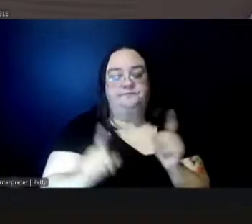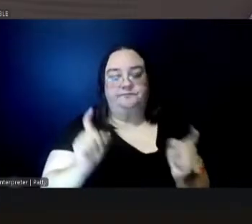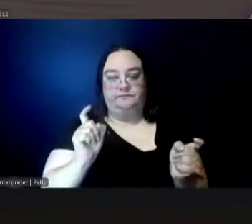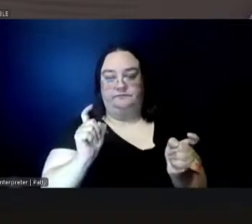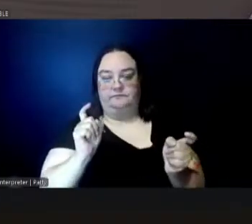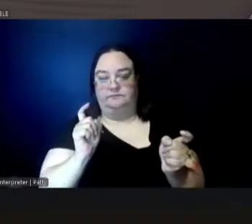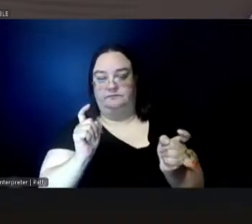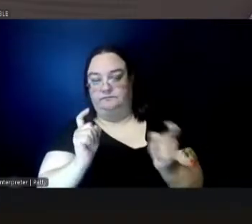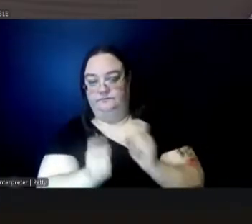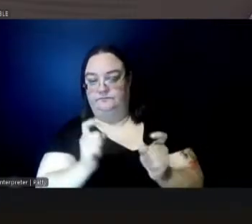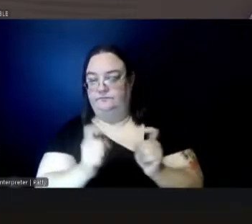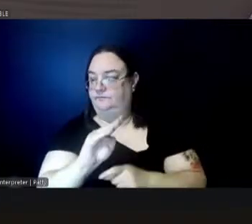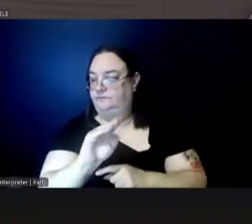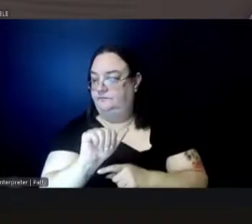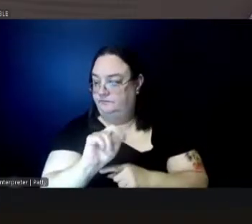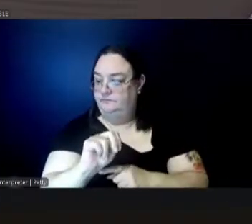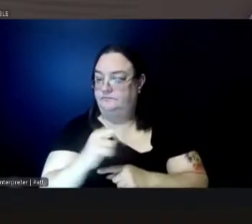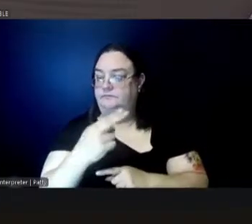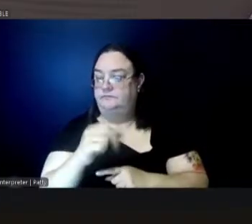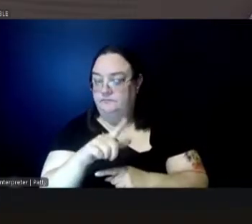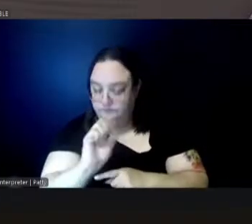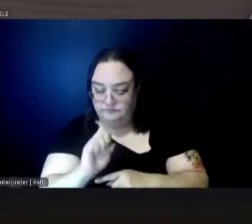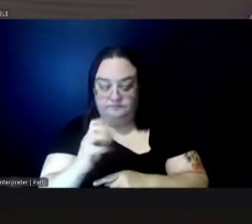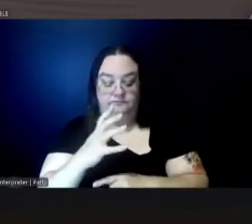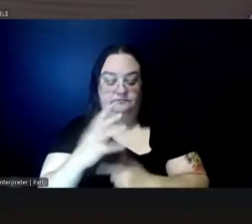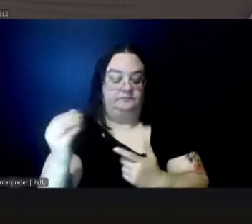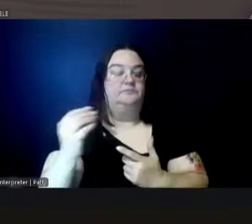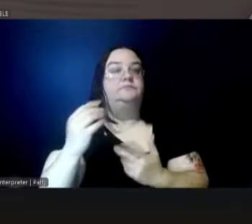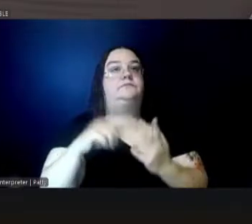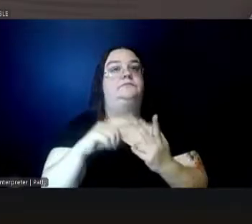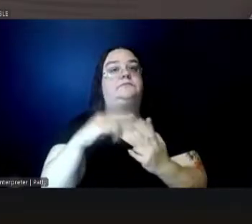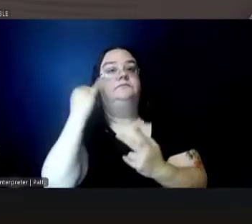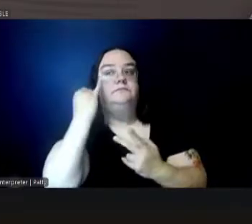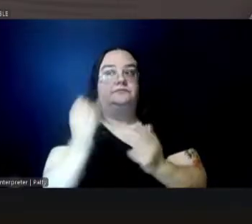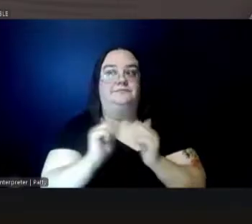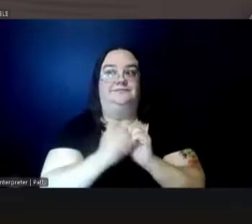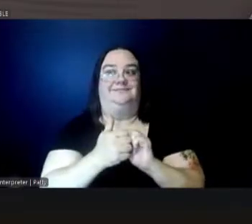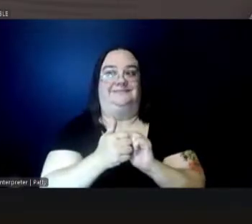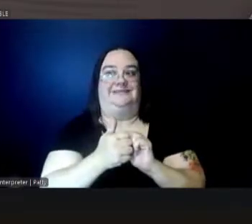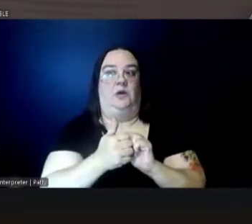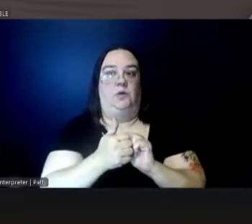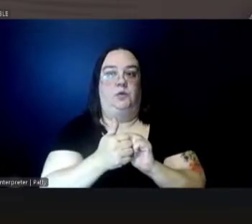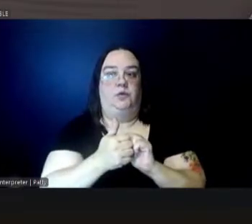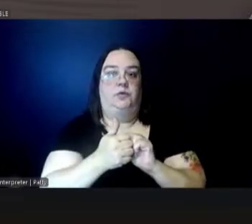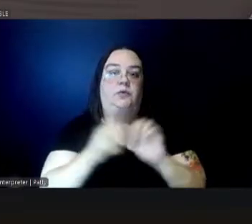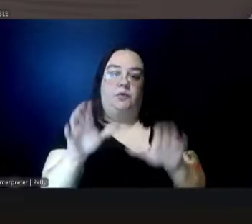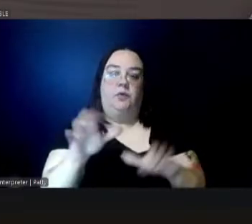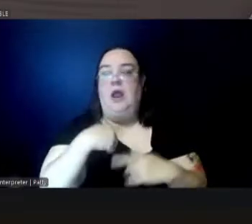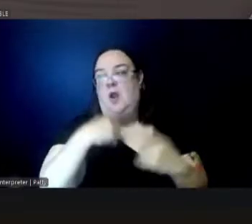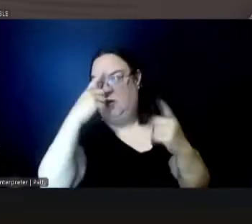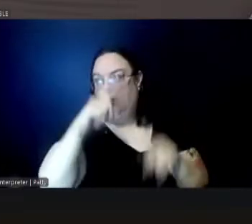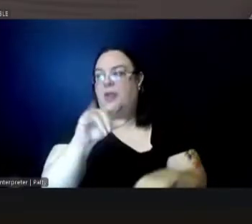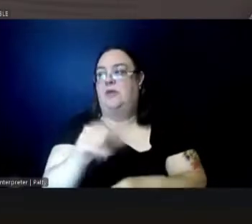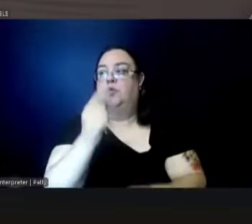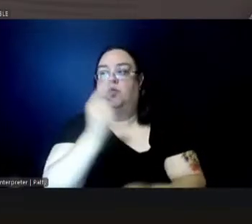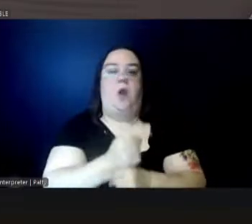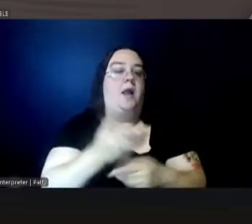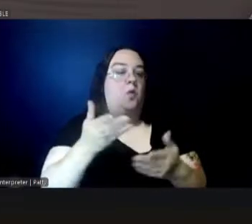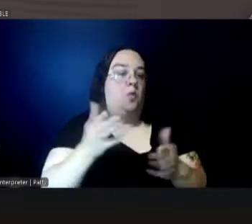the manholes and the idea of how they're doing it, I agree is the proper way of dealing with